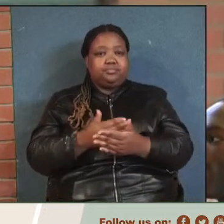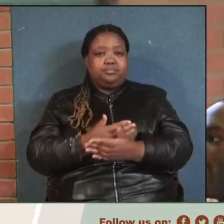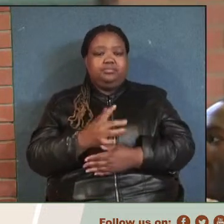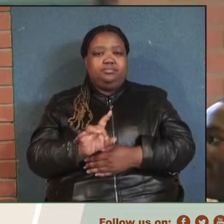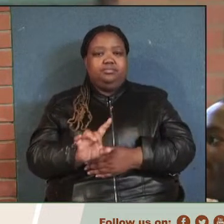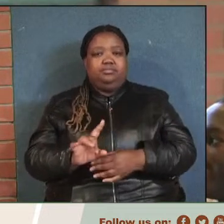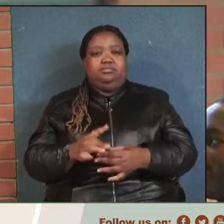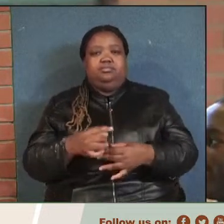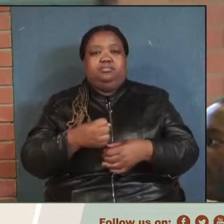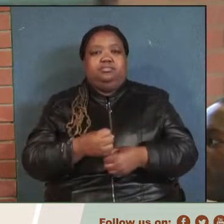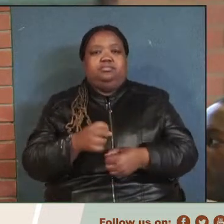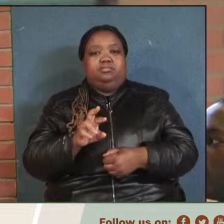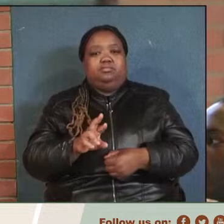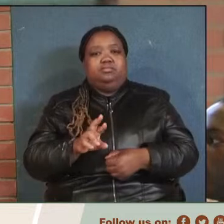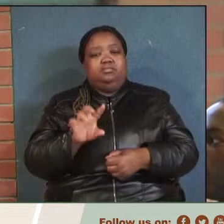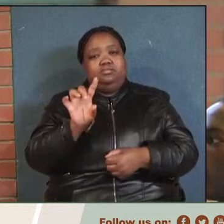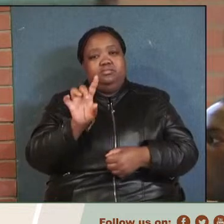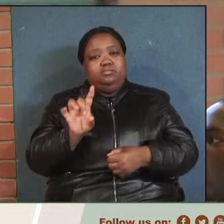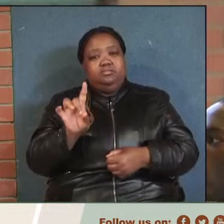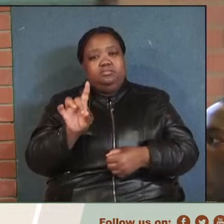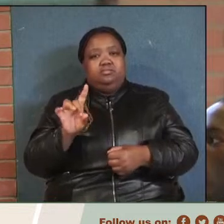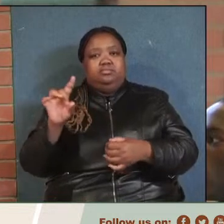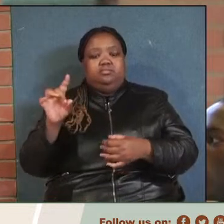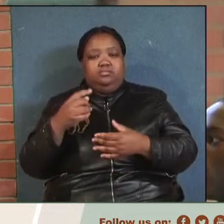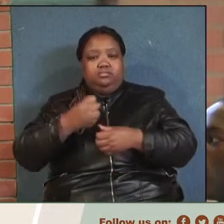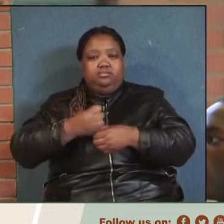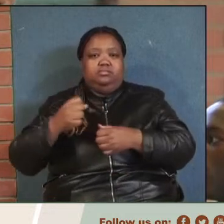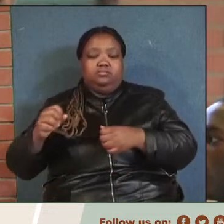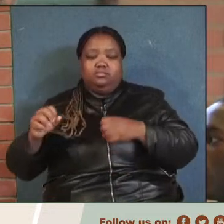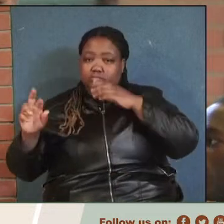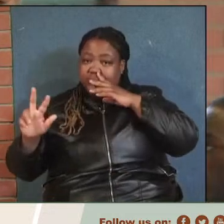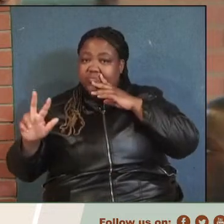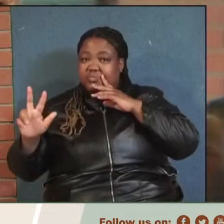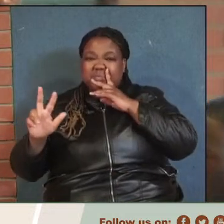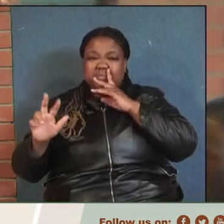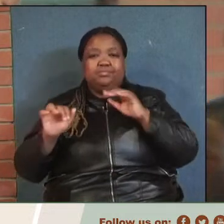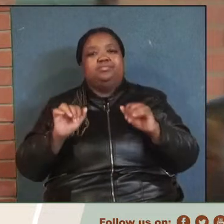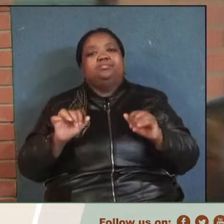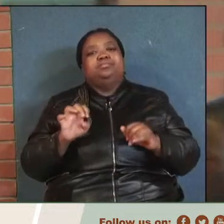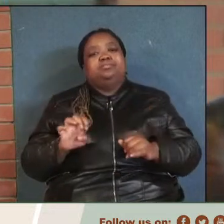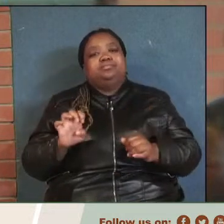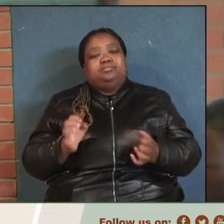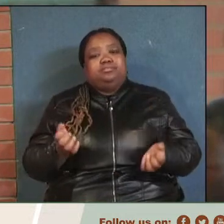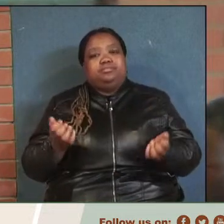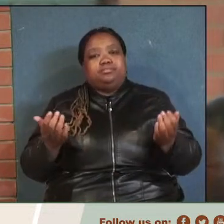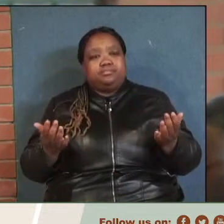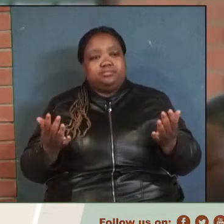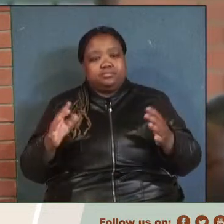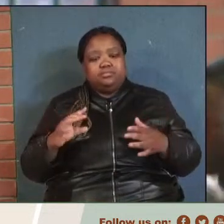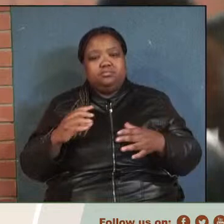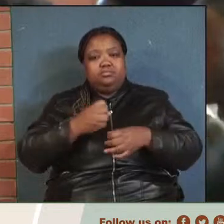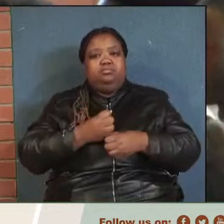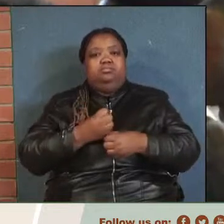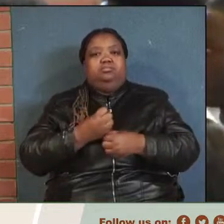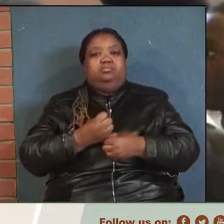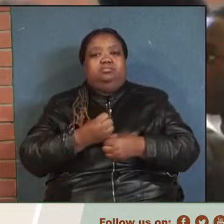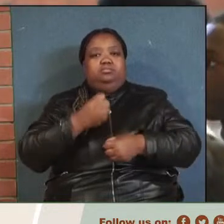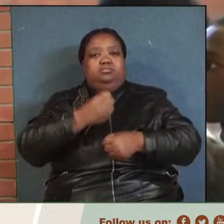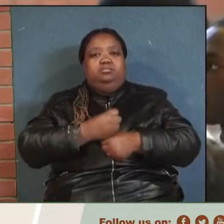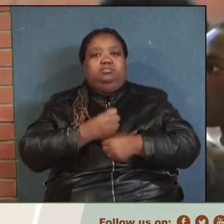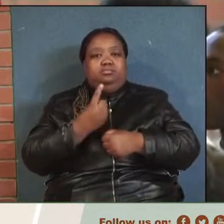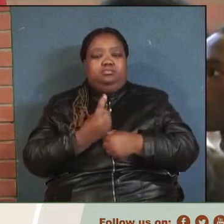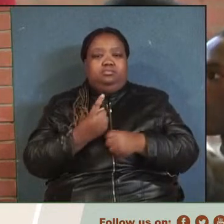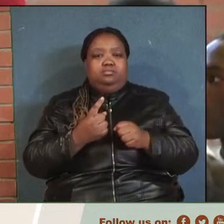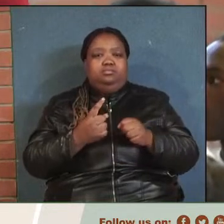Grade 1 and 8 pupils by the Gauteng Department of E-Services and Gauteng Department of Education. The first pitfall is